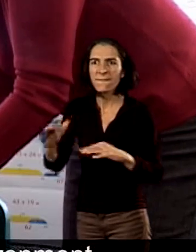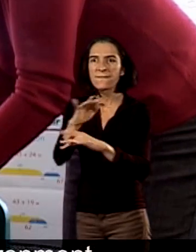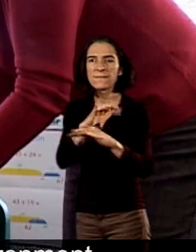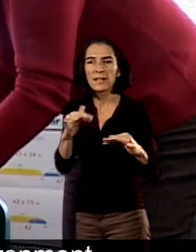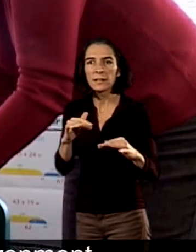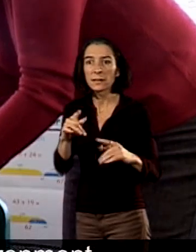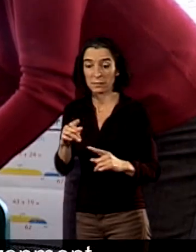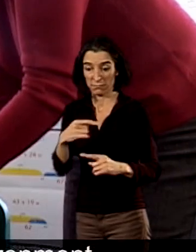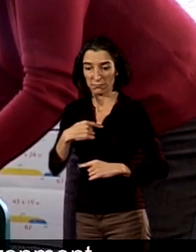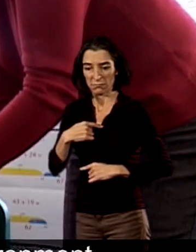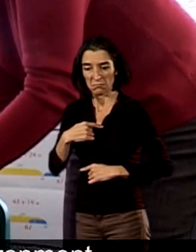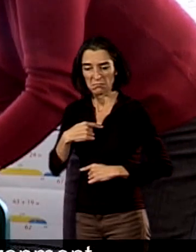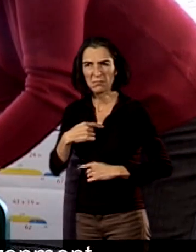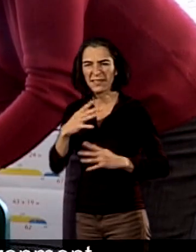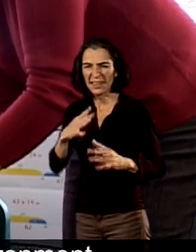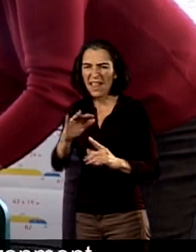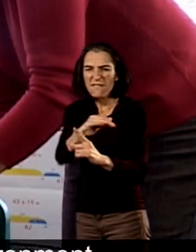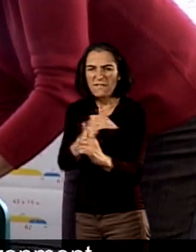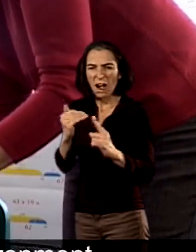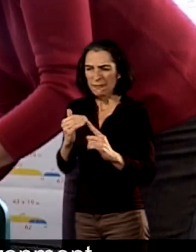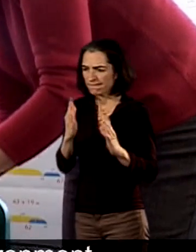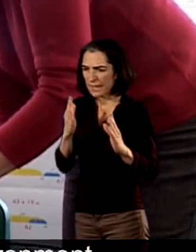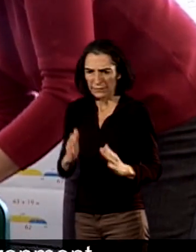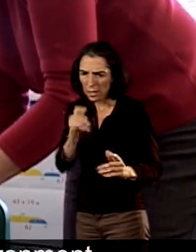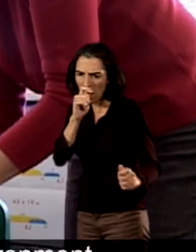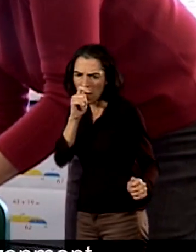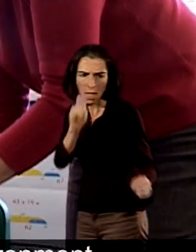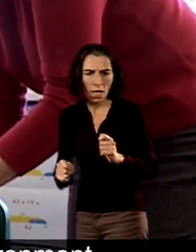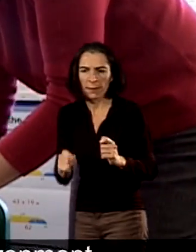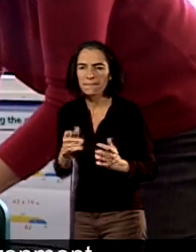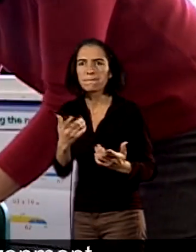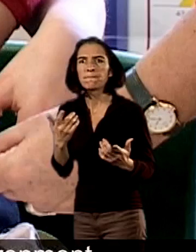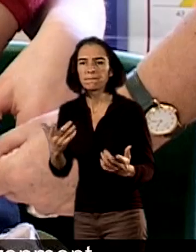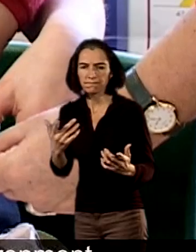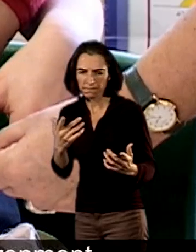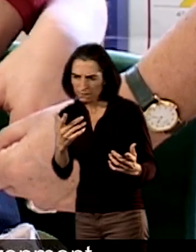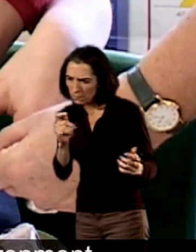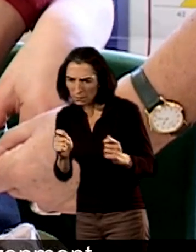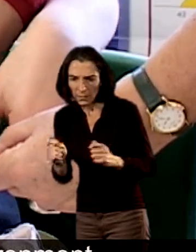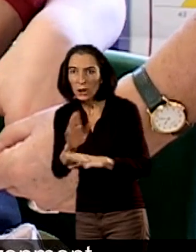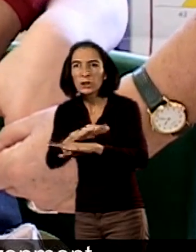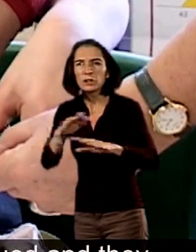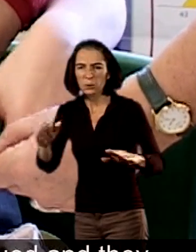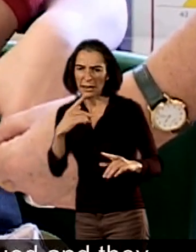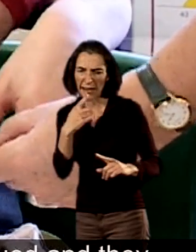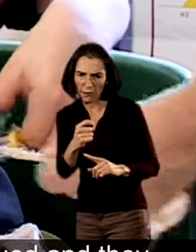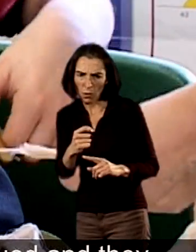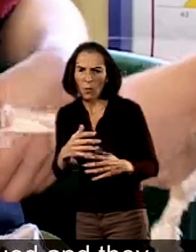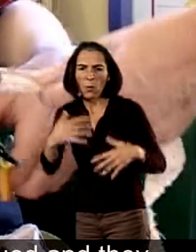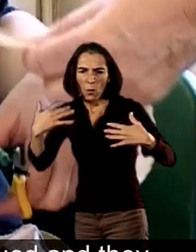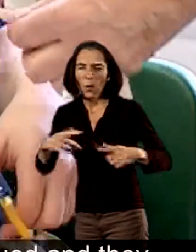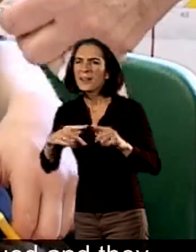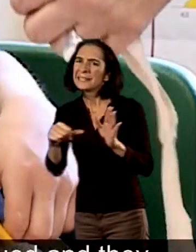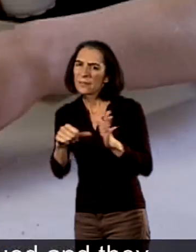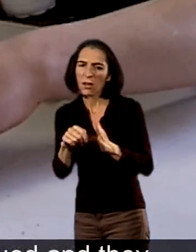got to make an environment conducive to making children who have real difficulties feel